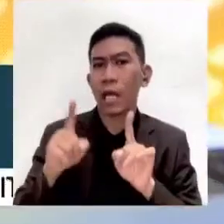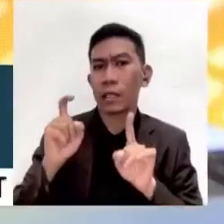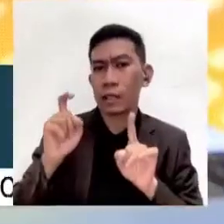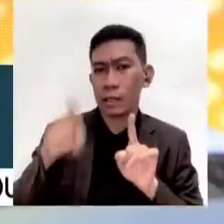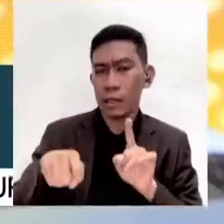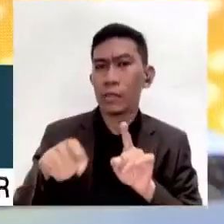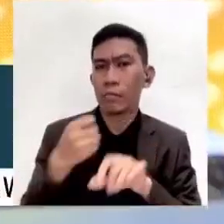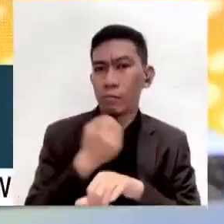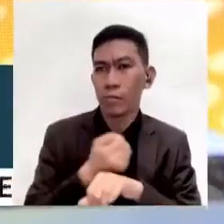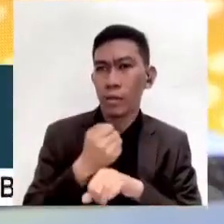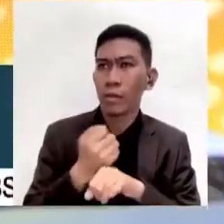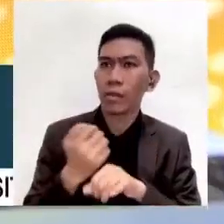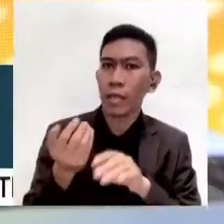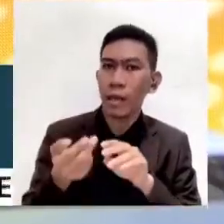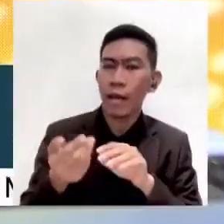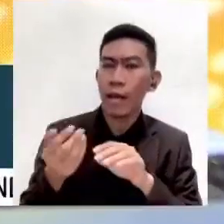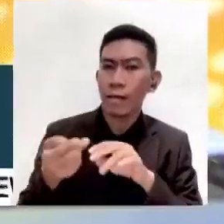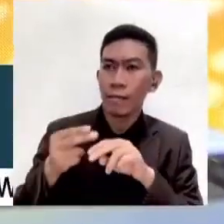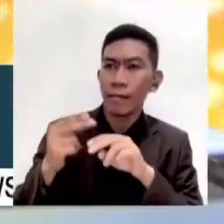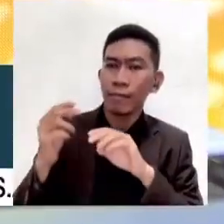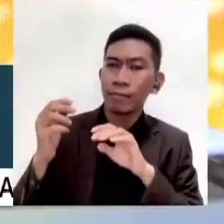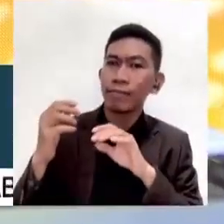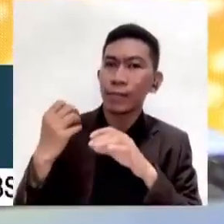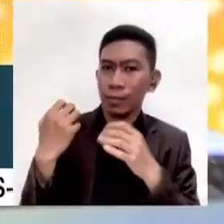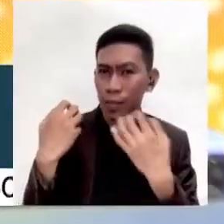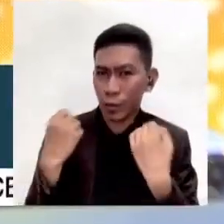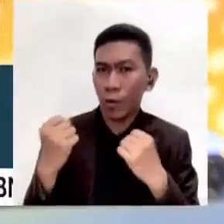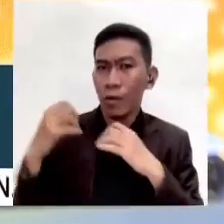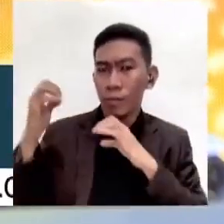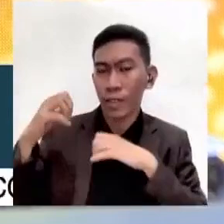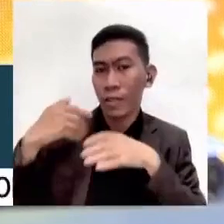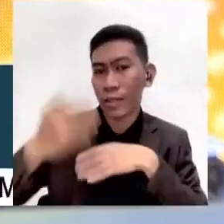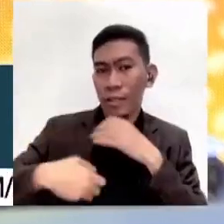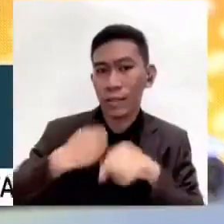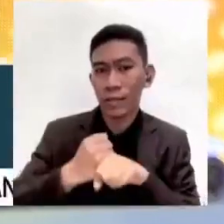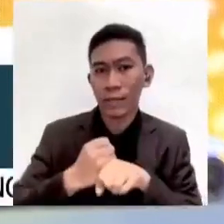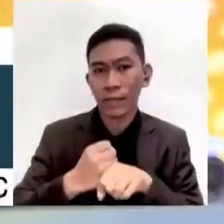But the overall outlook also, so